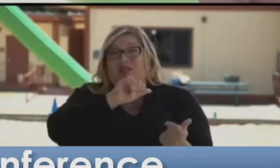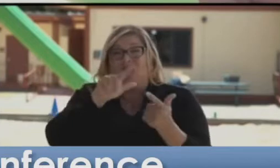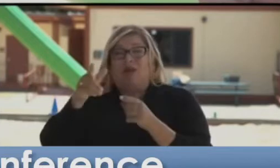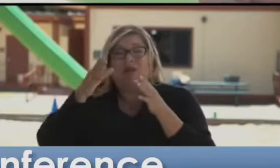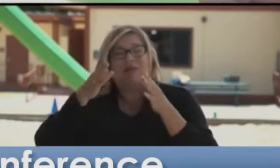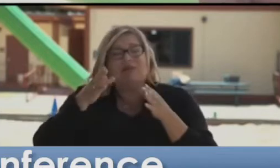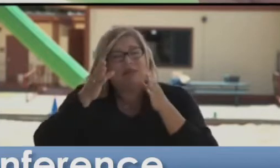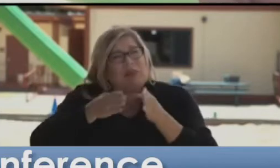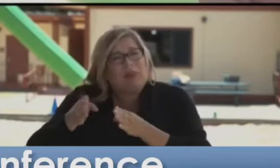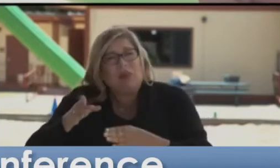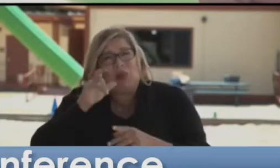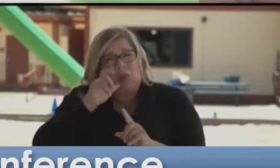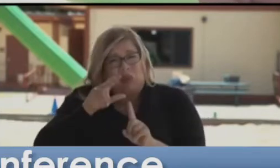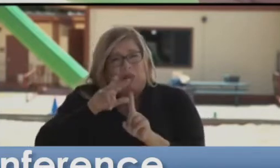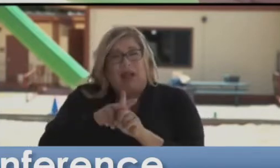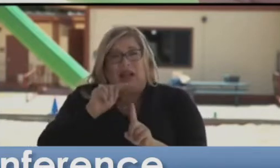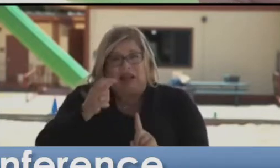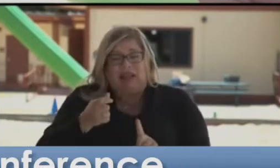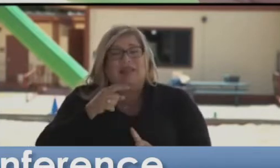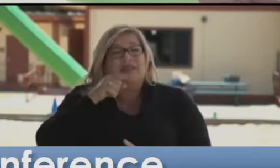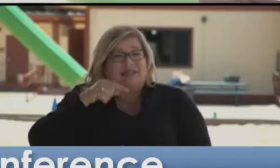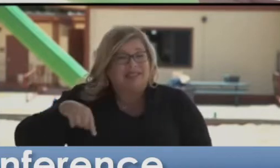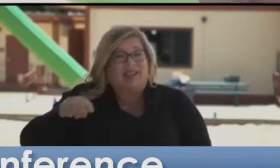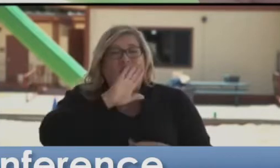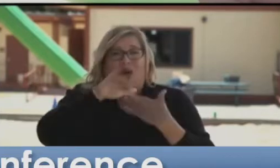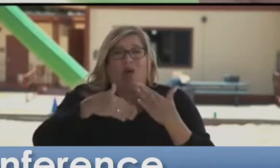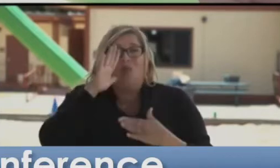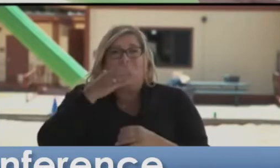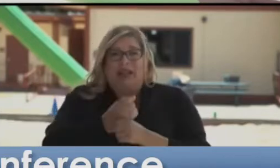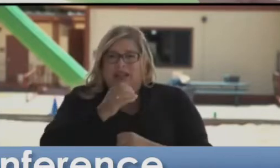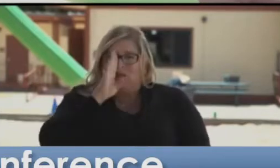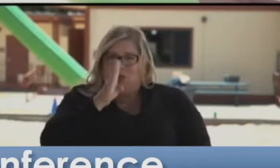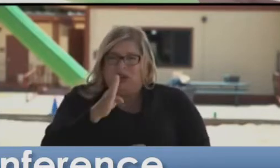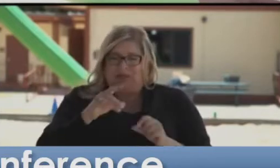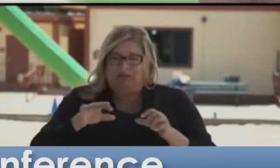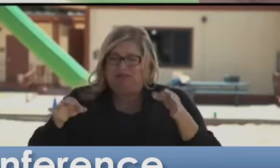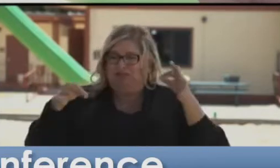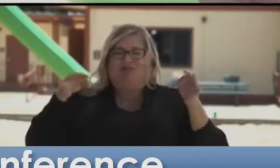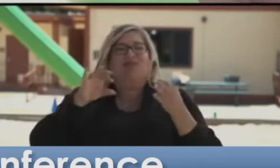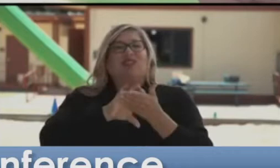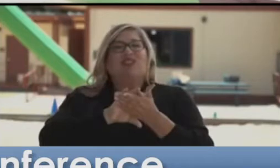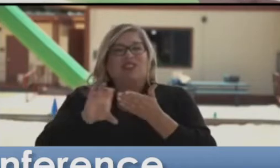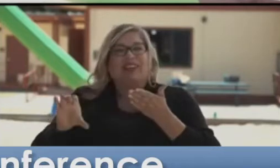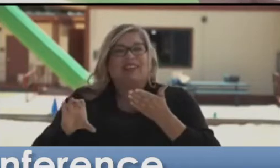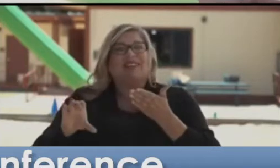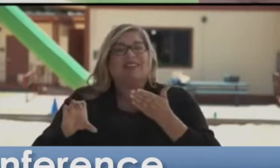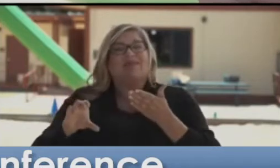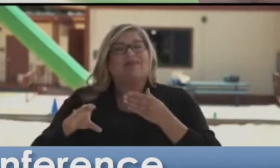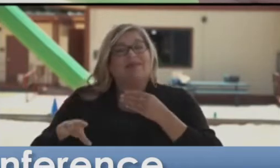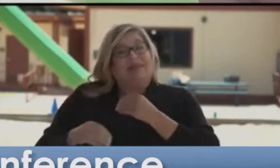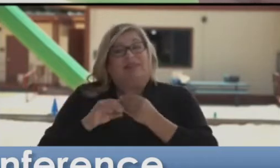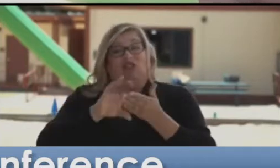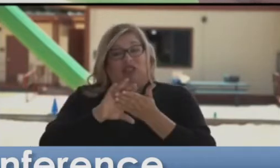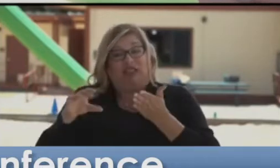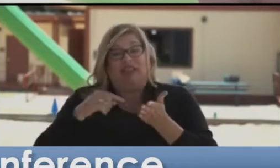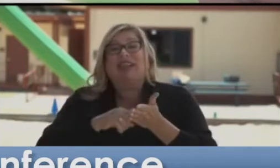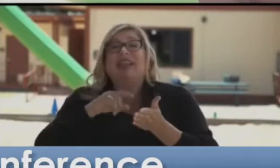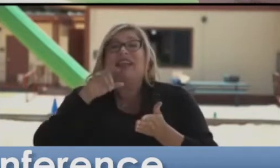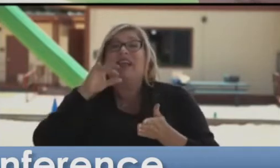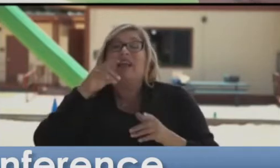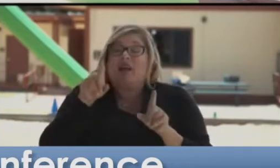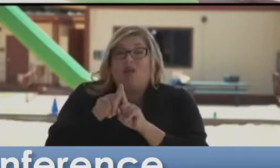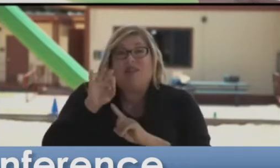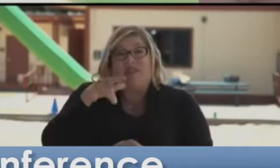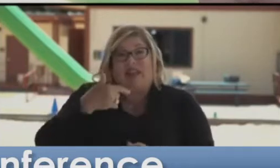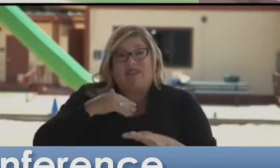receive a direct check, a direct stimulus, and a supplemental check if those tax filers have children